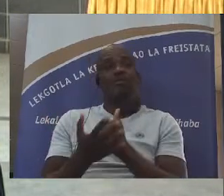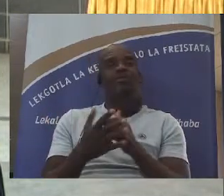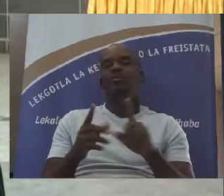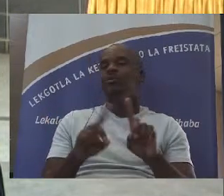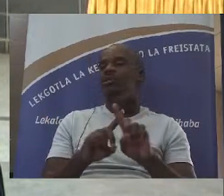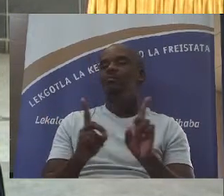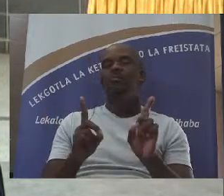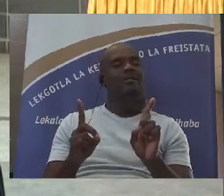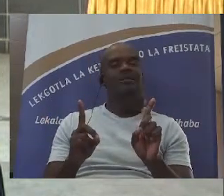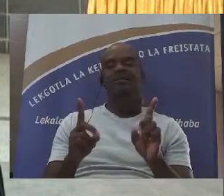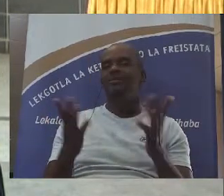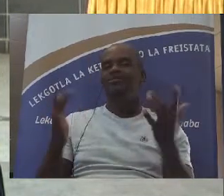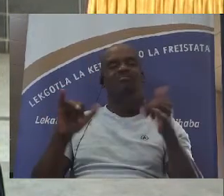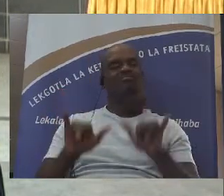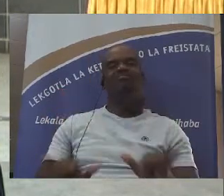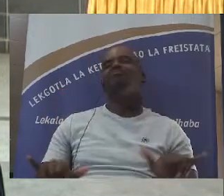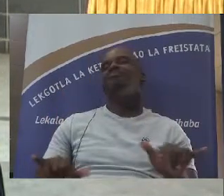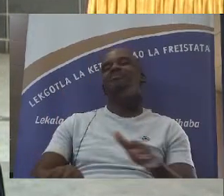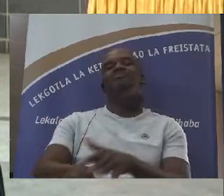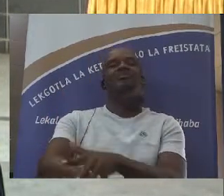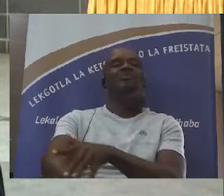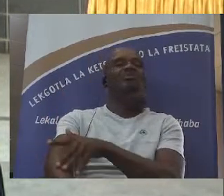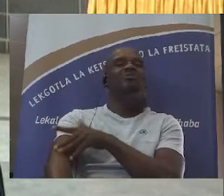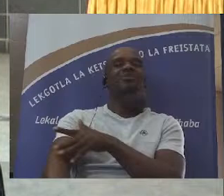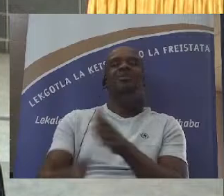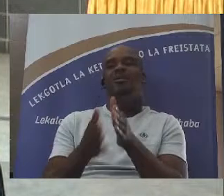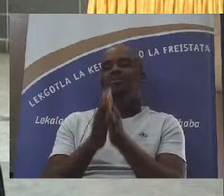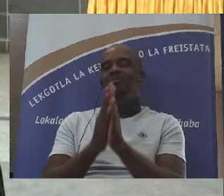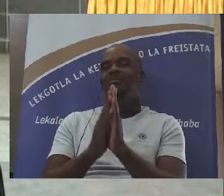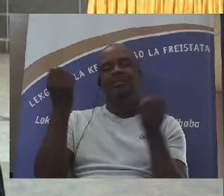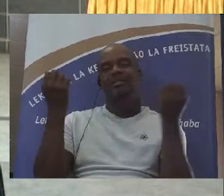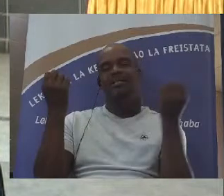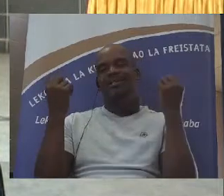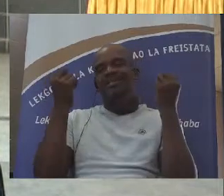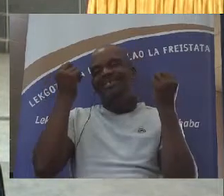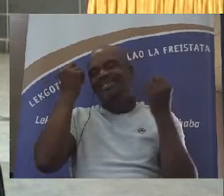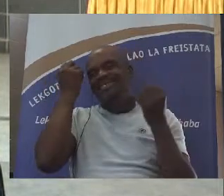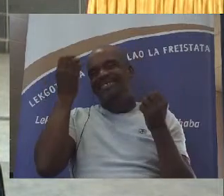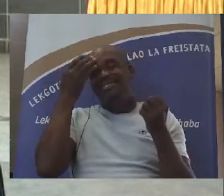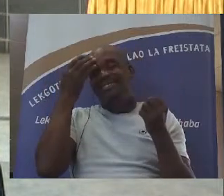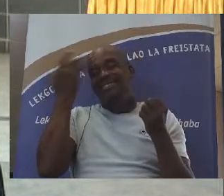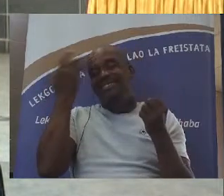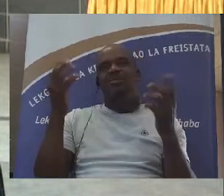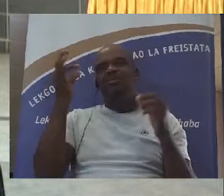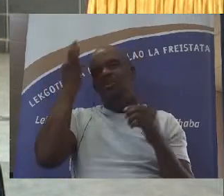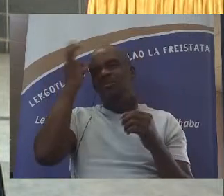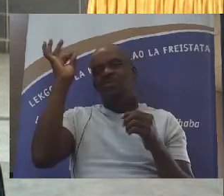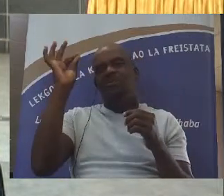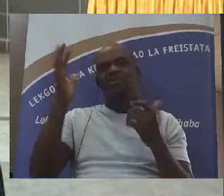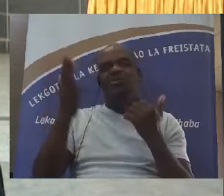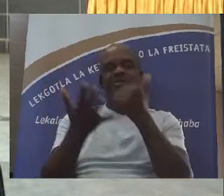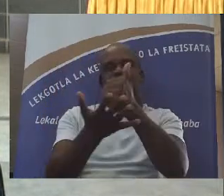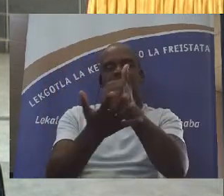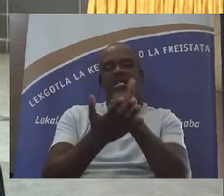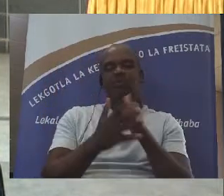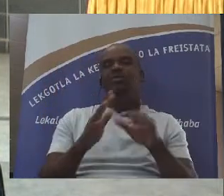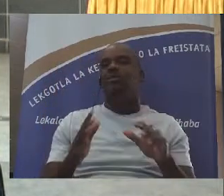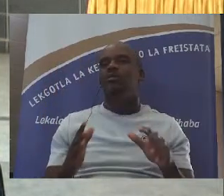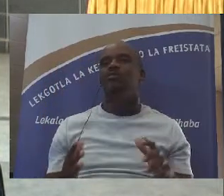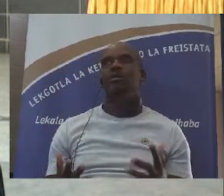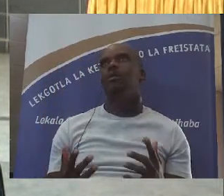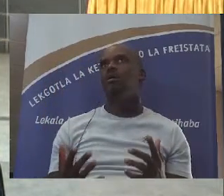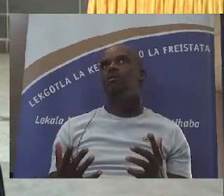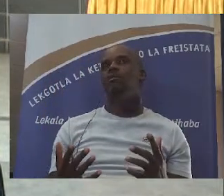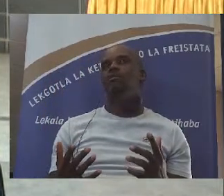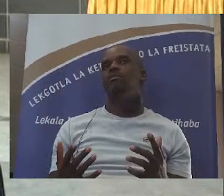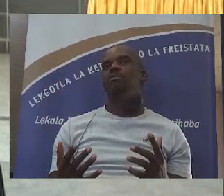them. And please, I don't know, can the government assist us with that because it